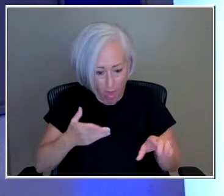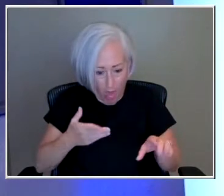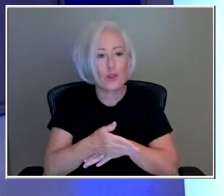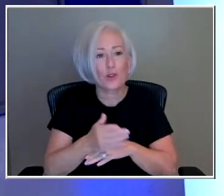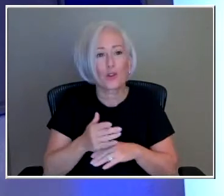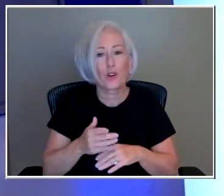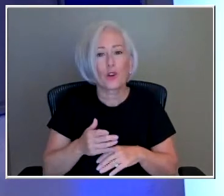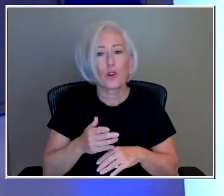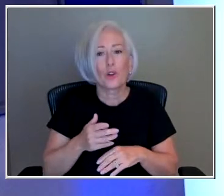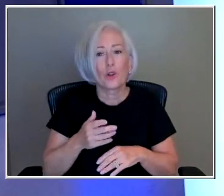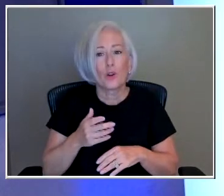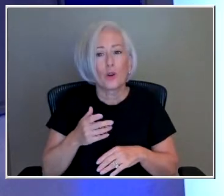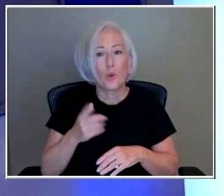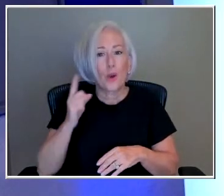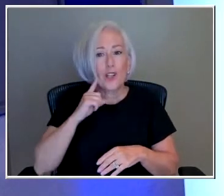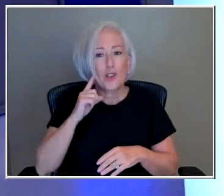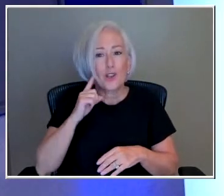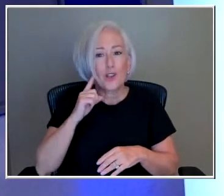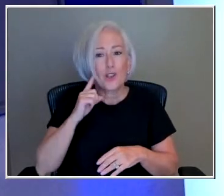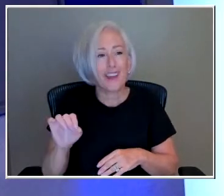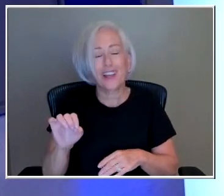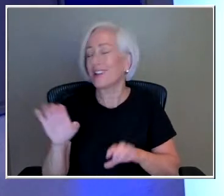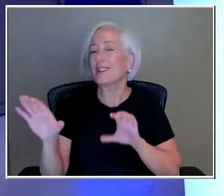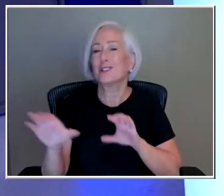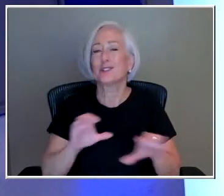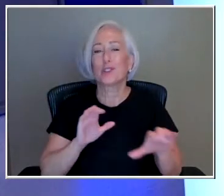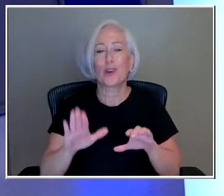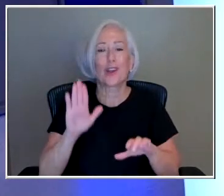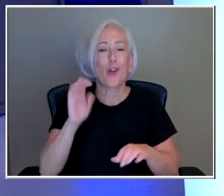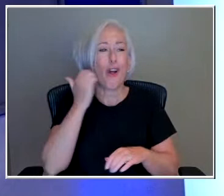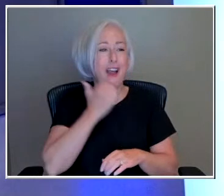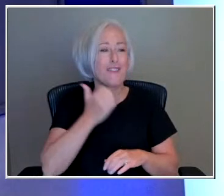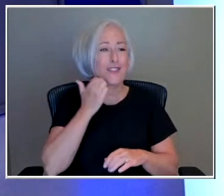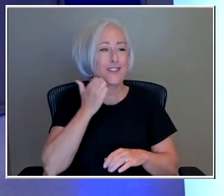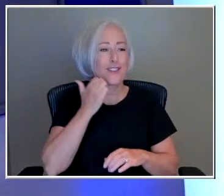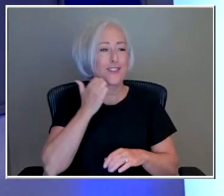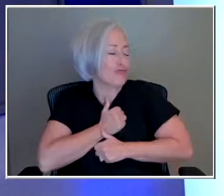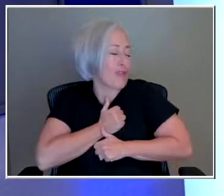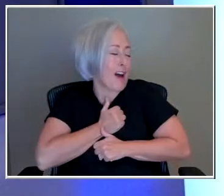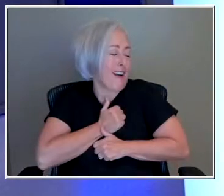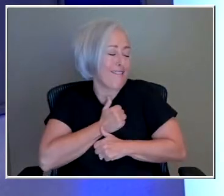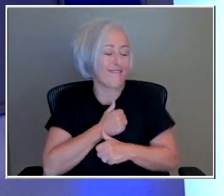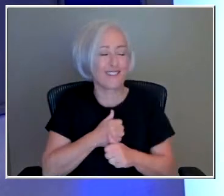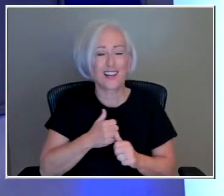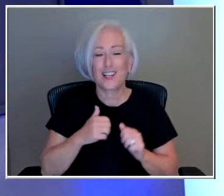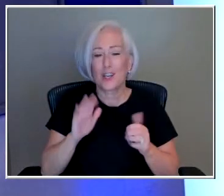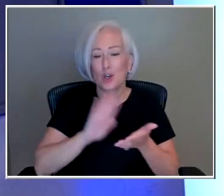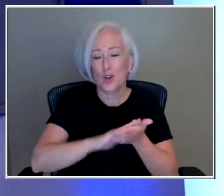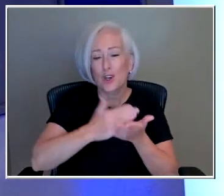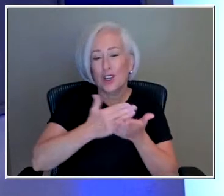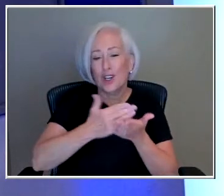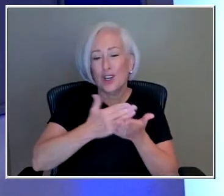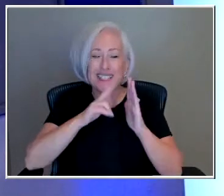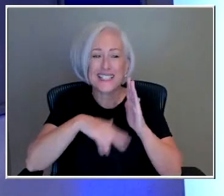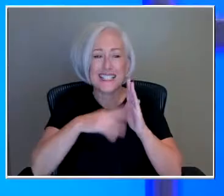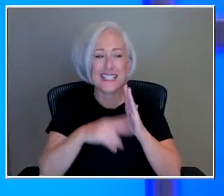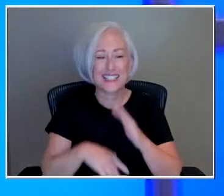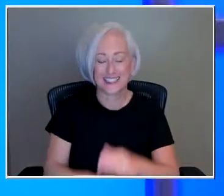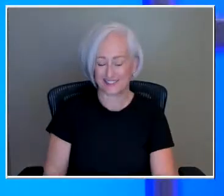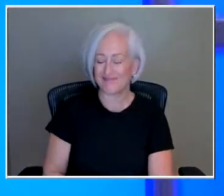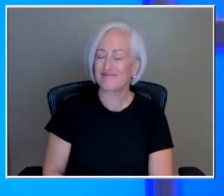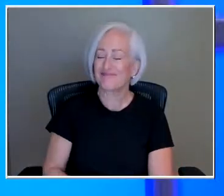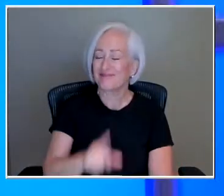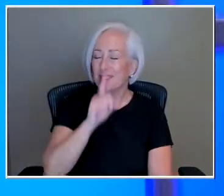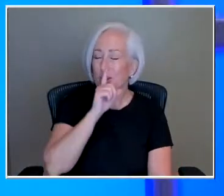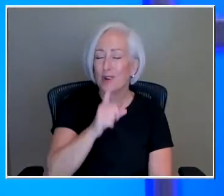like Carlene just back doing the day-to-day stuff she loves, cooking, painting? Yeah, it's extremely